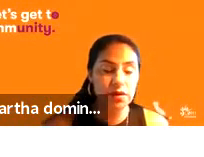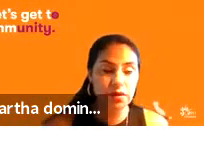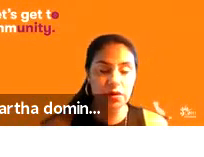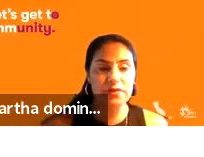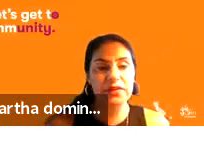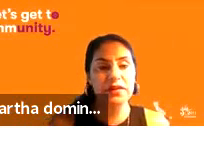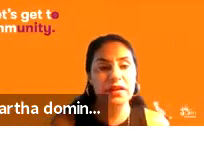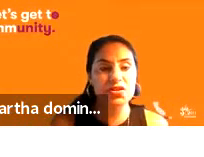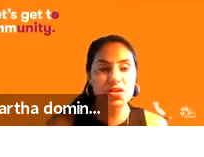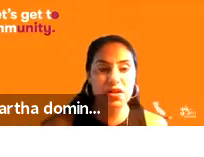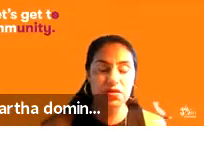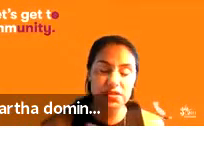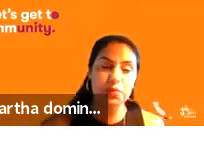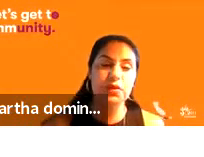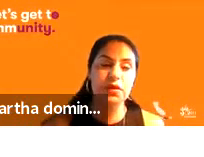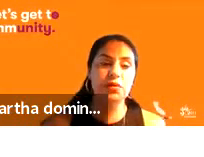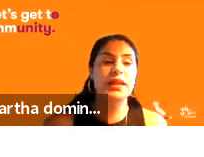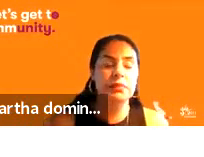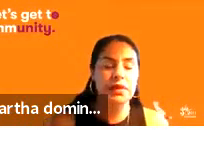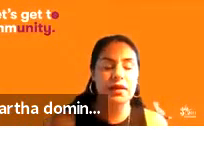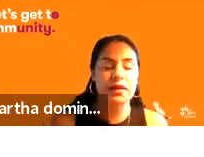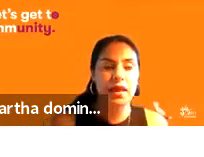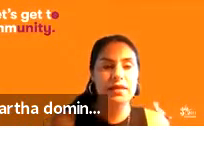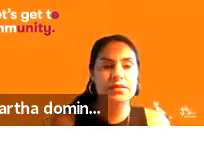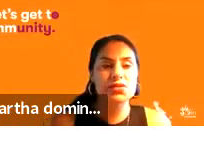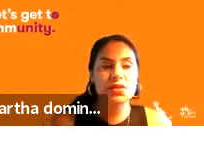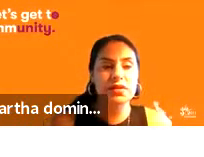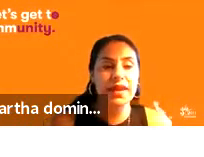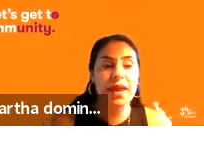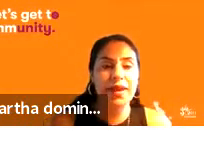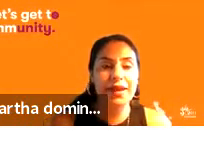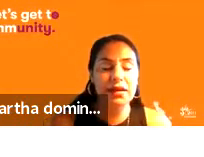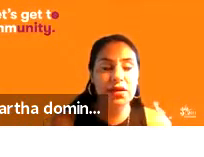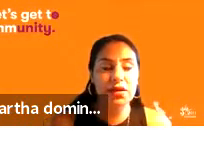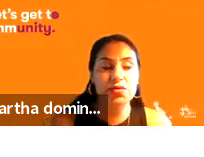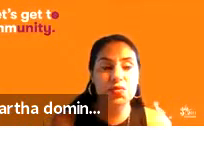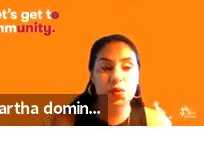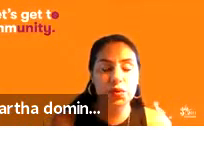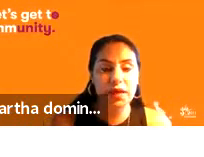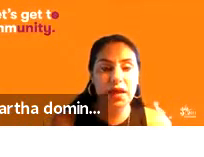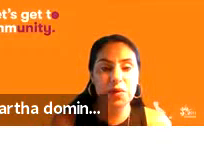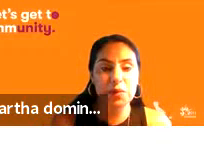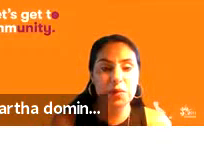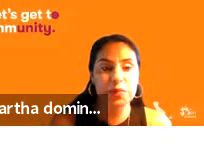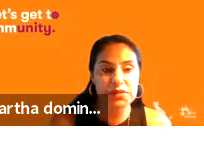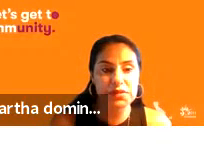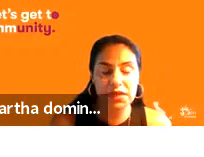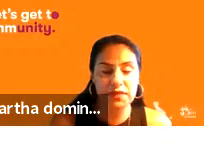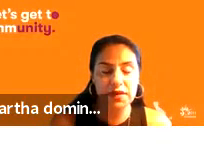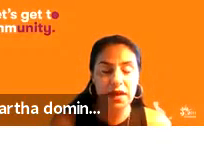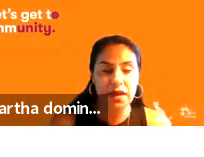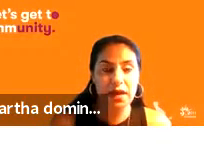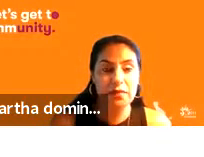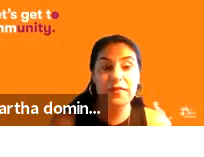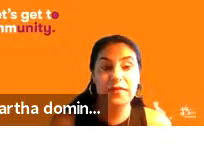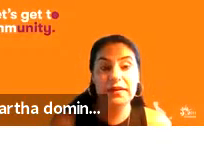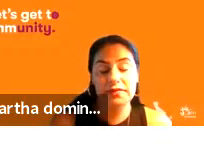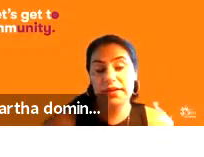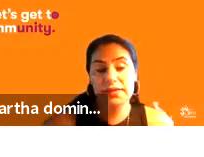given that political affiliation or just the political climate as the start of the campaign had a huge role in how people